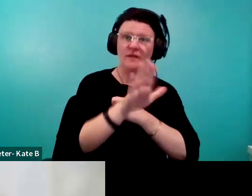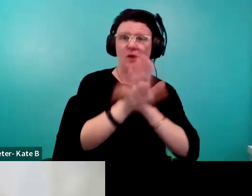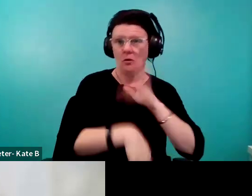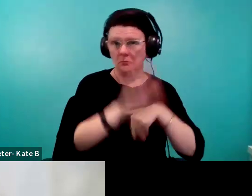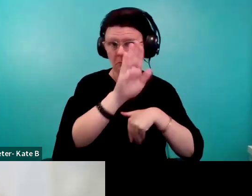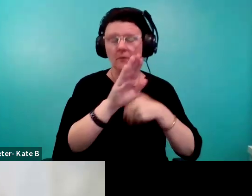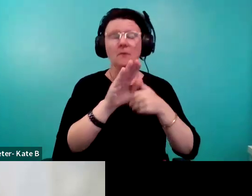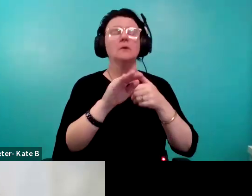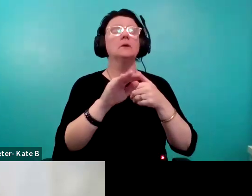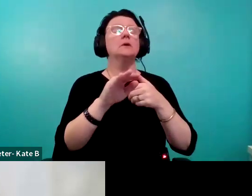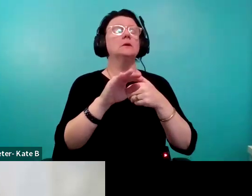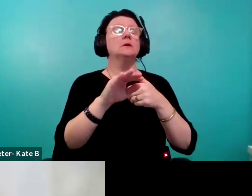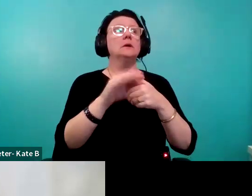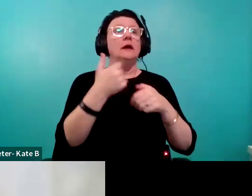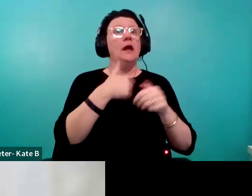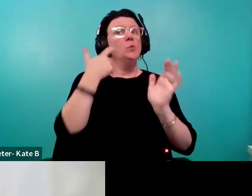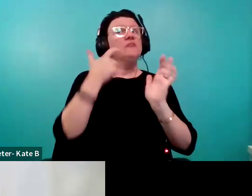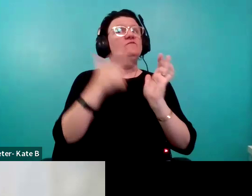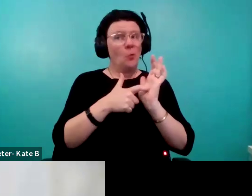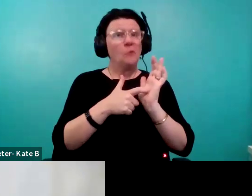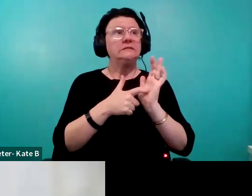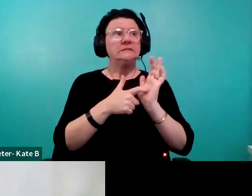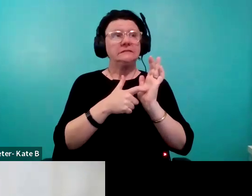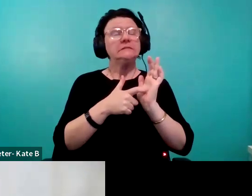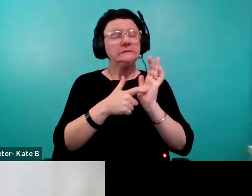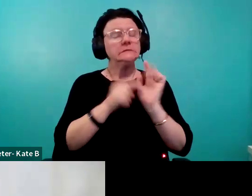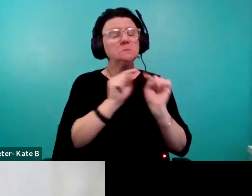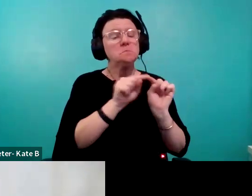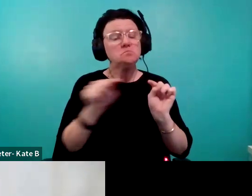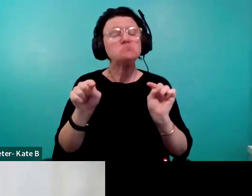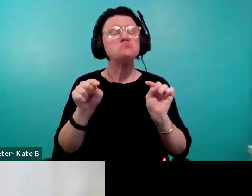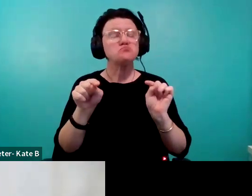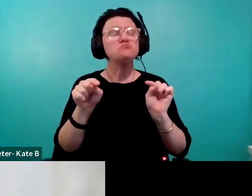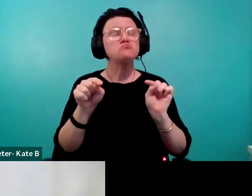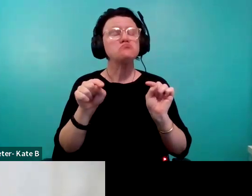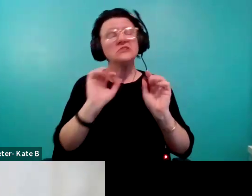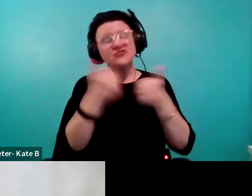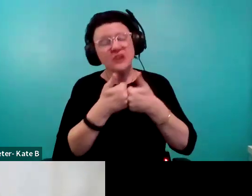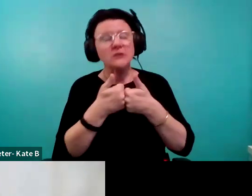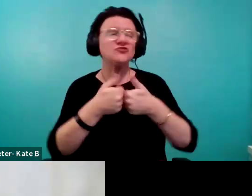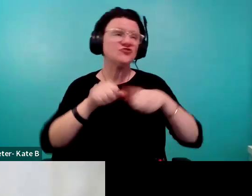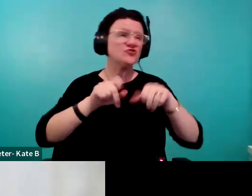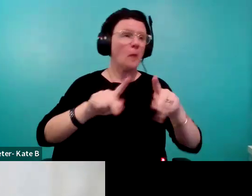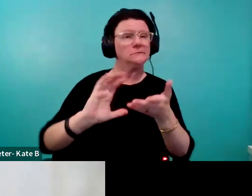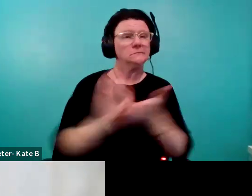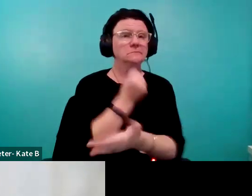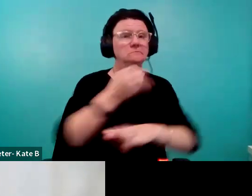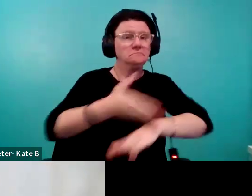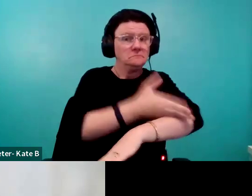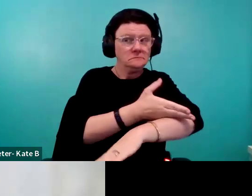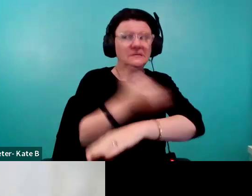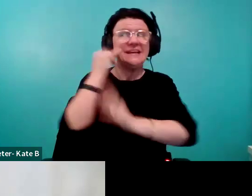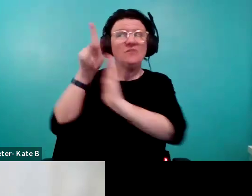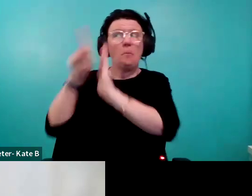we've identified some needs around the state that we think could be helped or alleviated with some